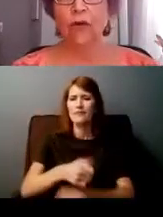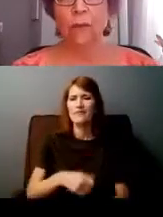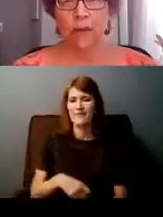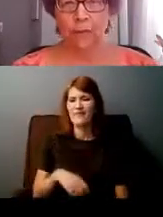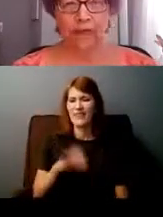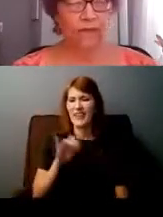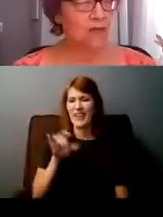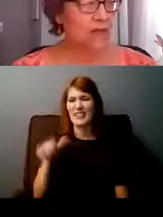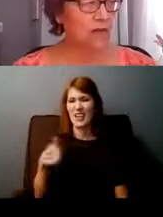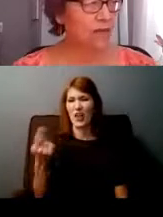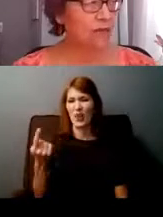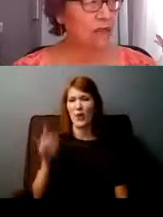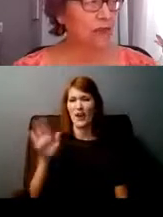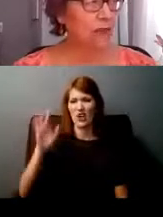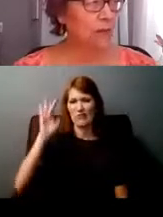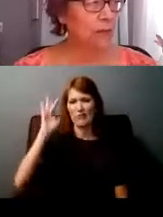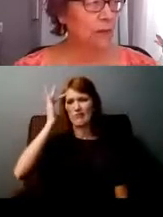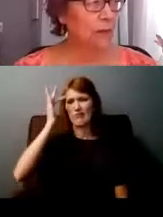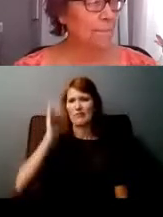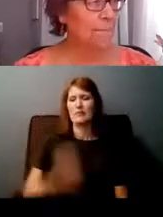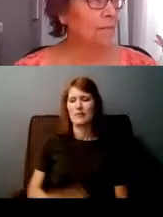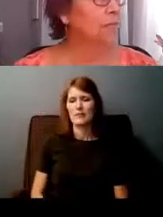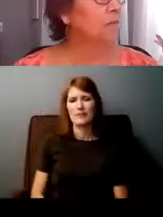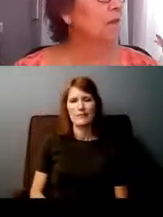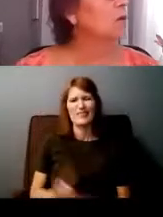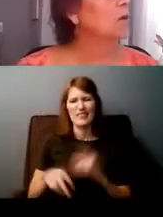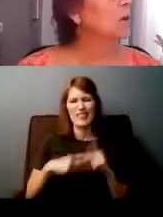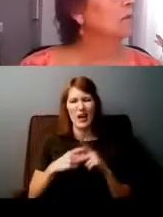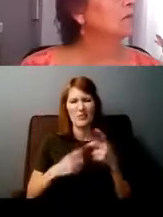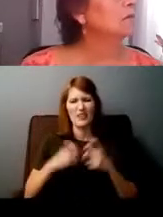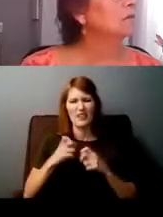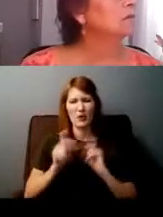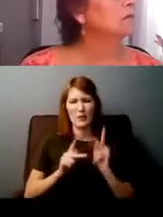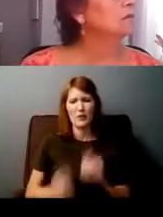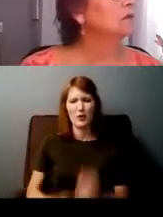of her pet peeves of difficult people.